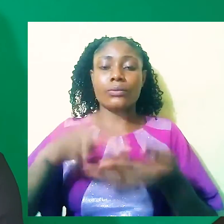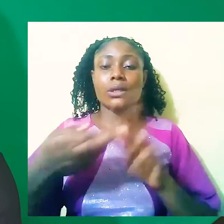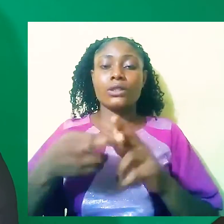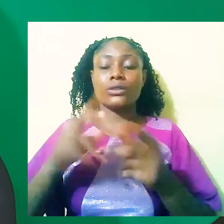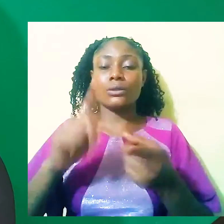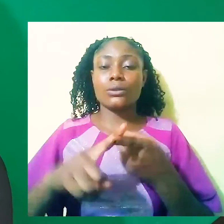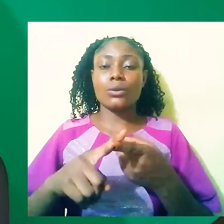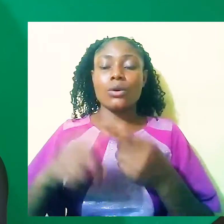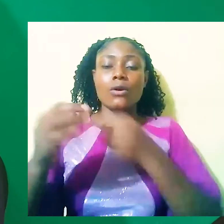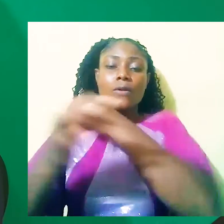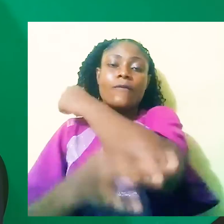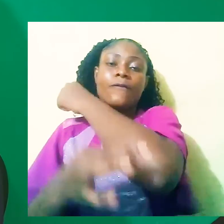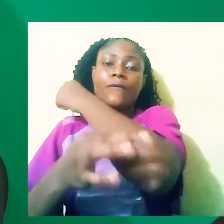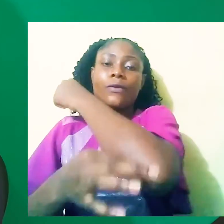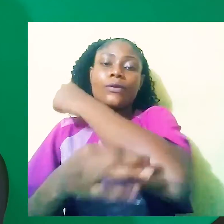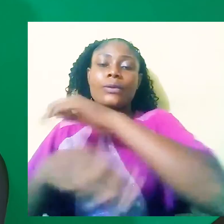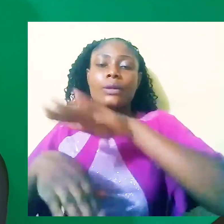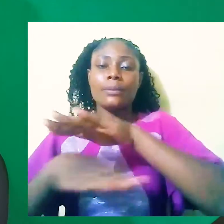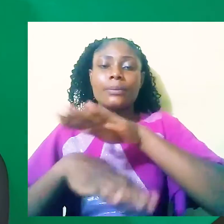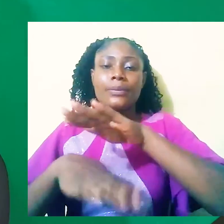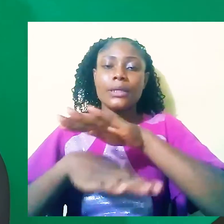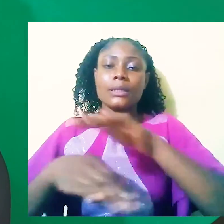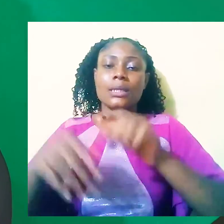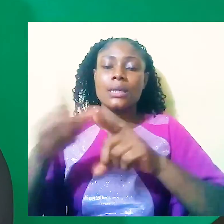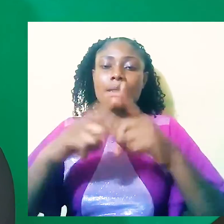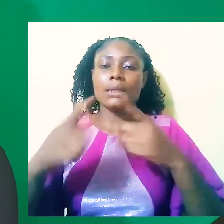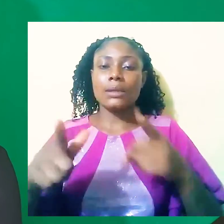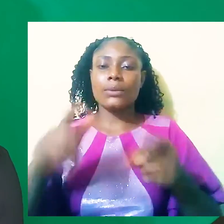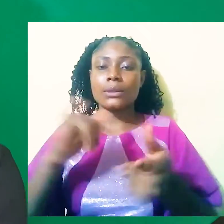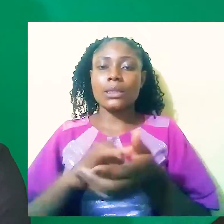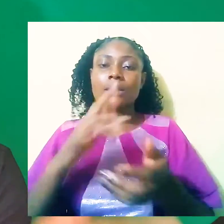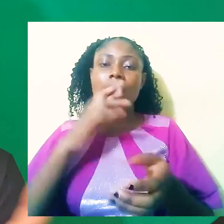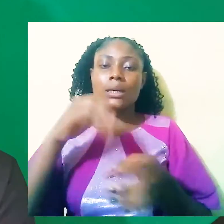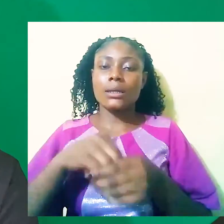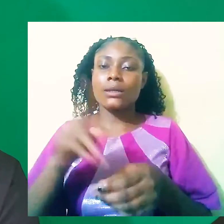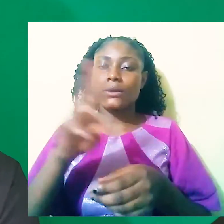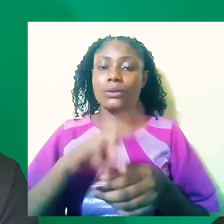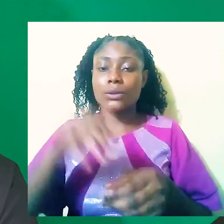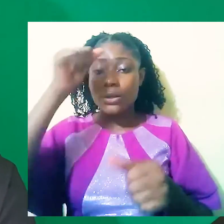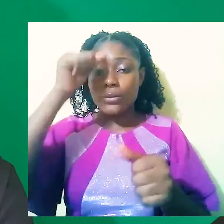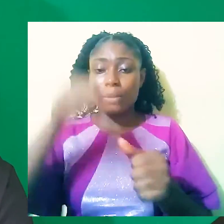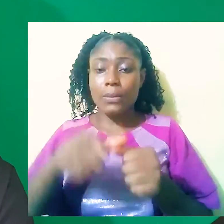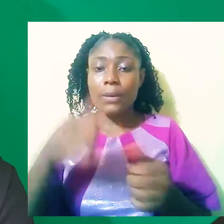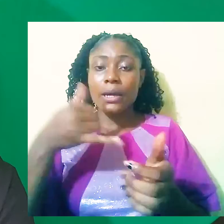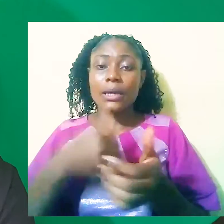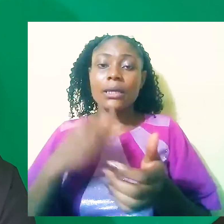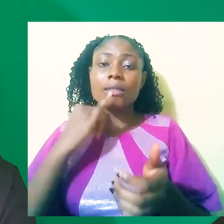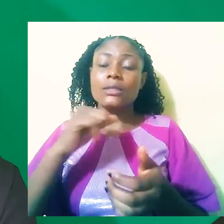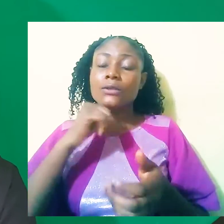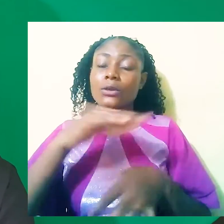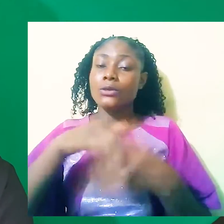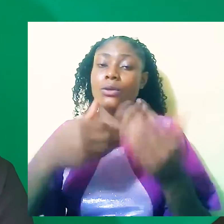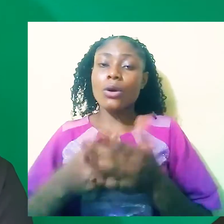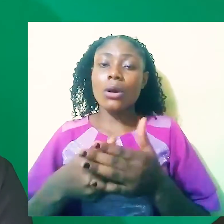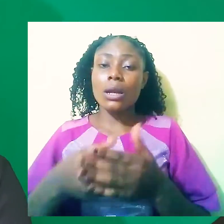possibly also in relation to the foreign-based sign languages that are in